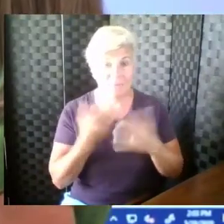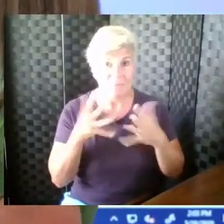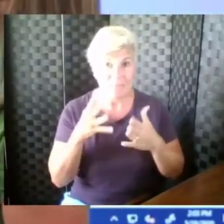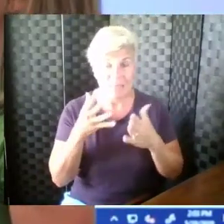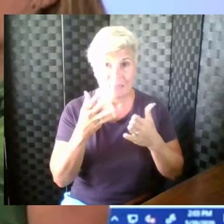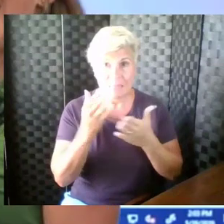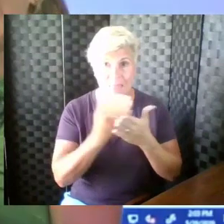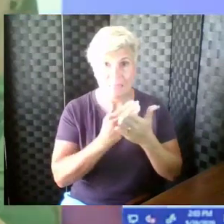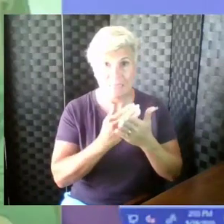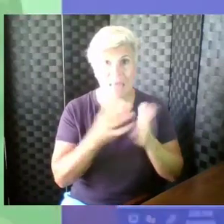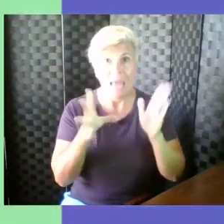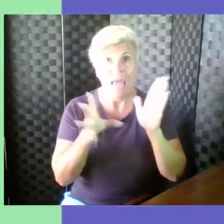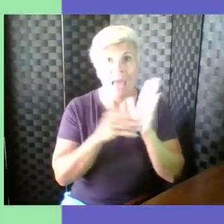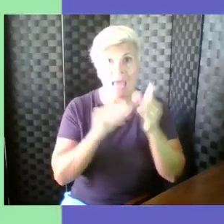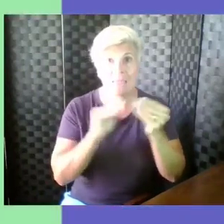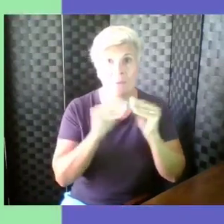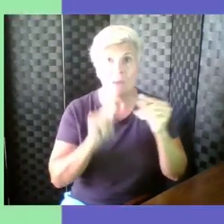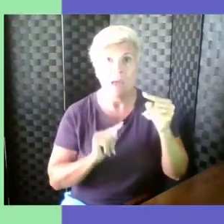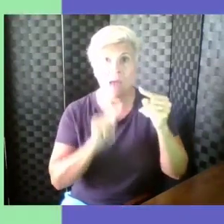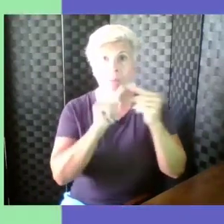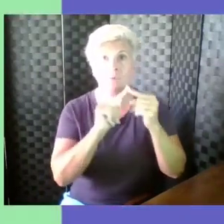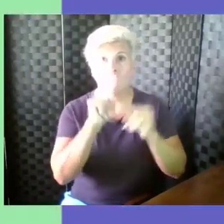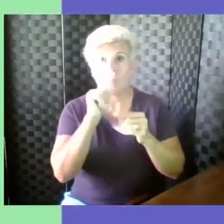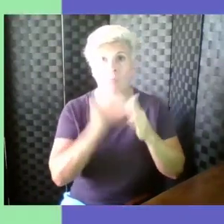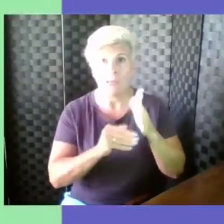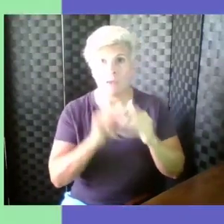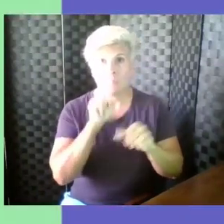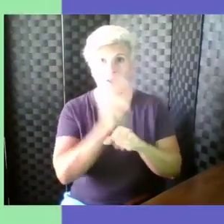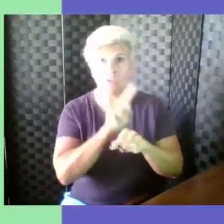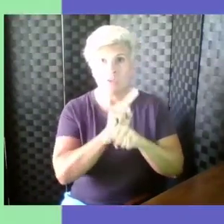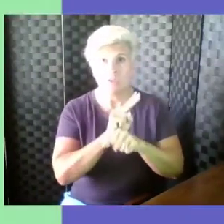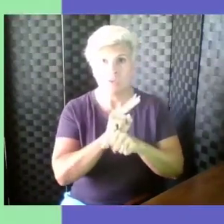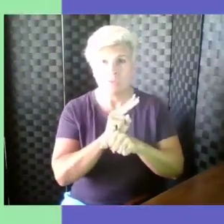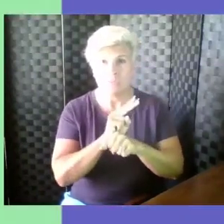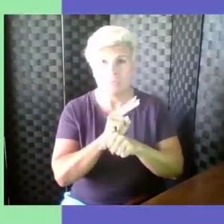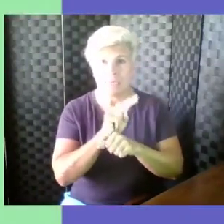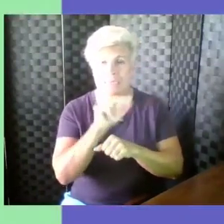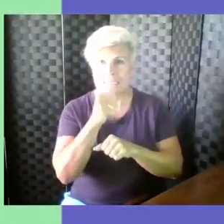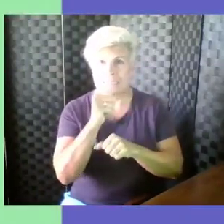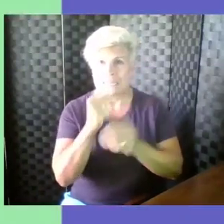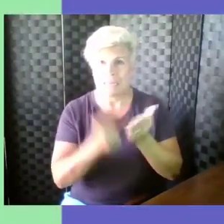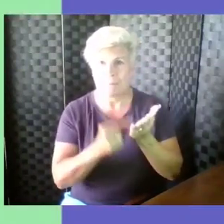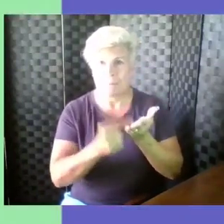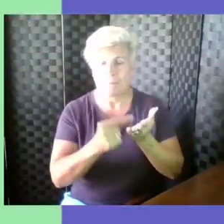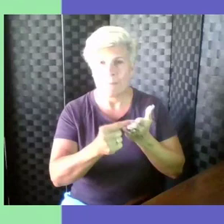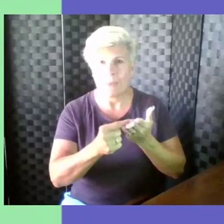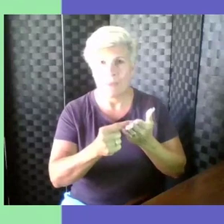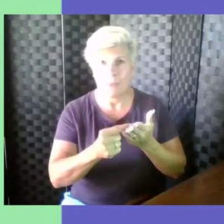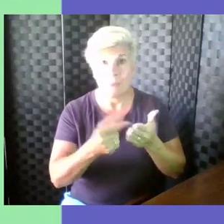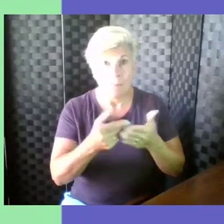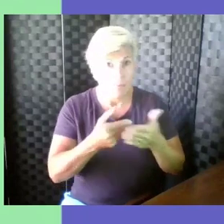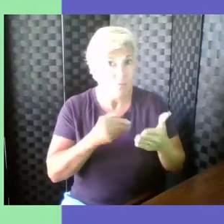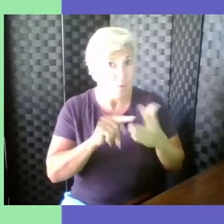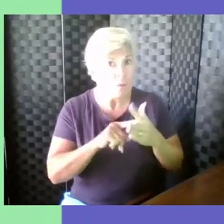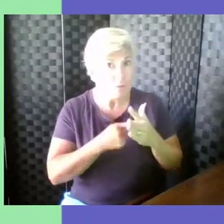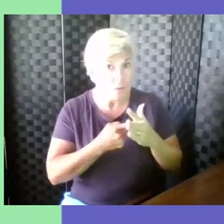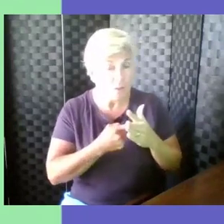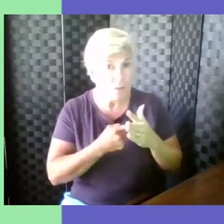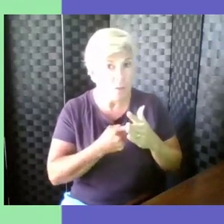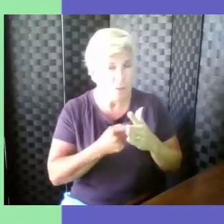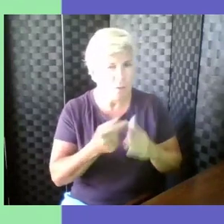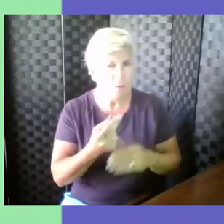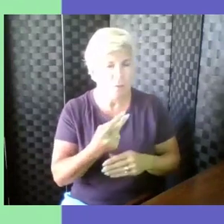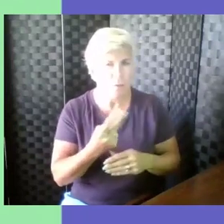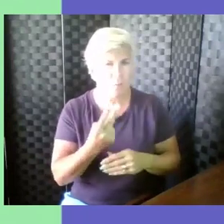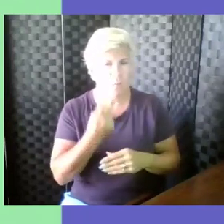lesson is to be able to add numbers up to 1,000 using base 10 blocks. So before we get started too much, let's go